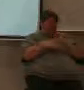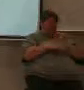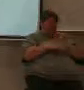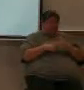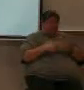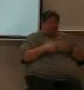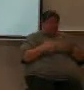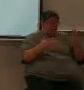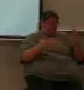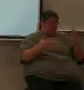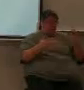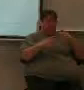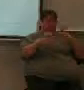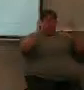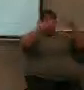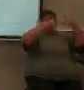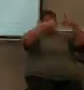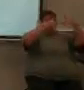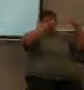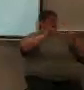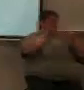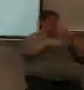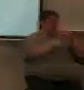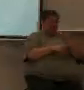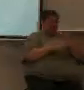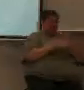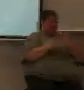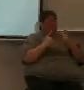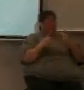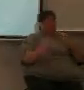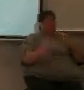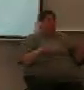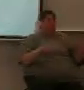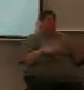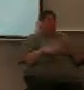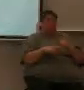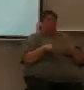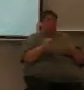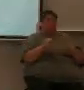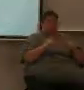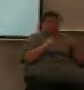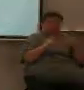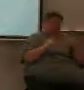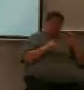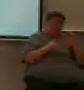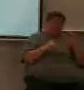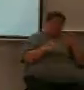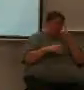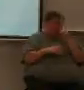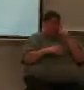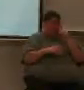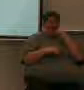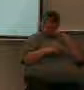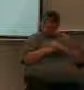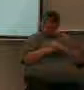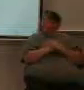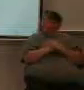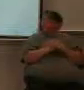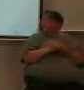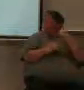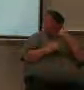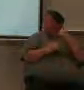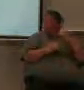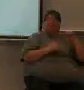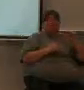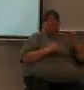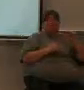small, fast-growing fish than you are big old fish. We talked about this already because of atmospheric deposition, both